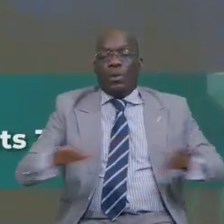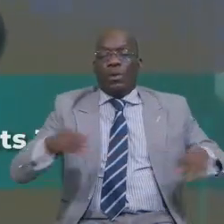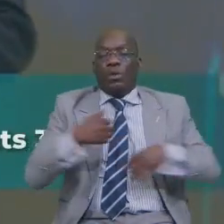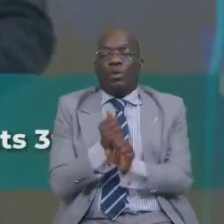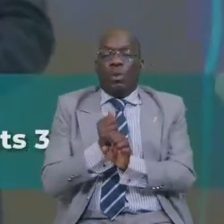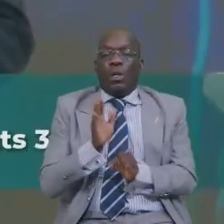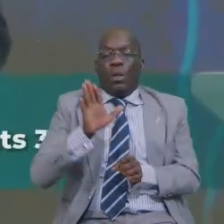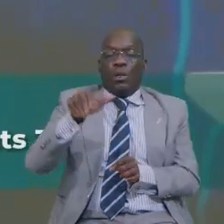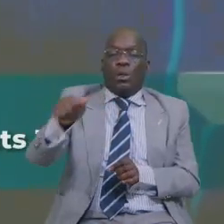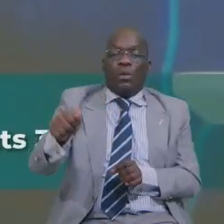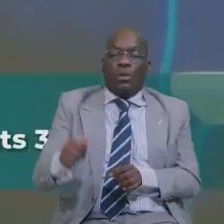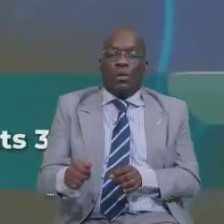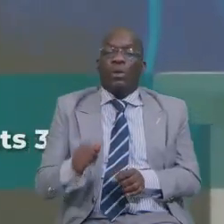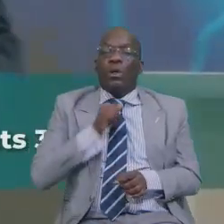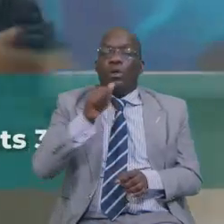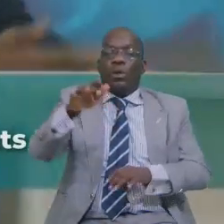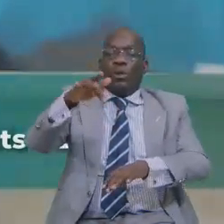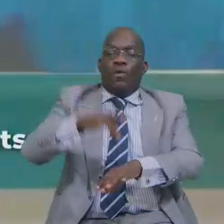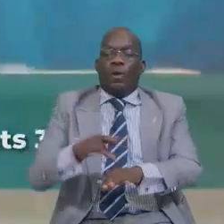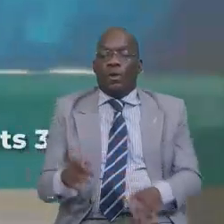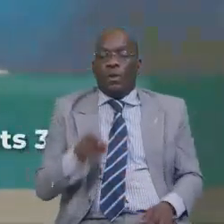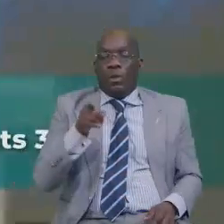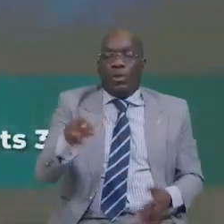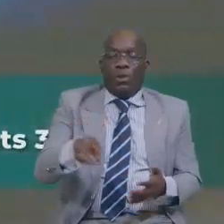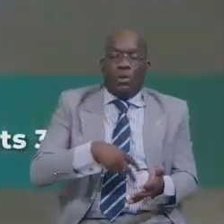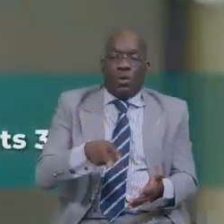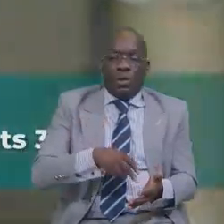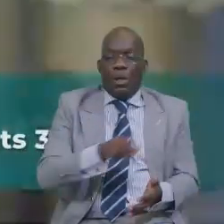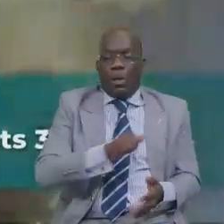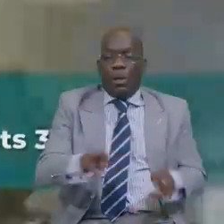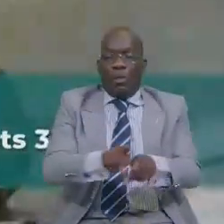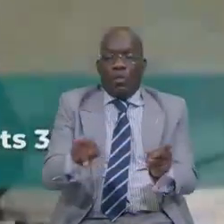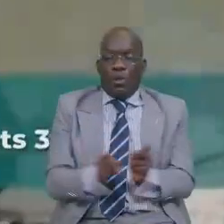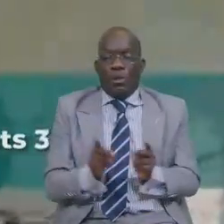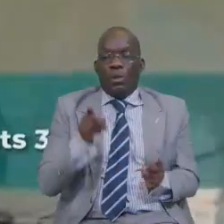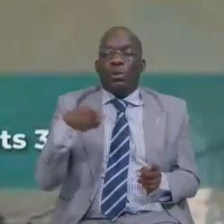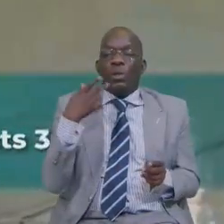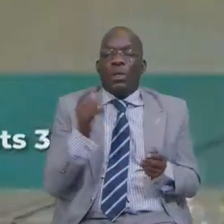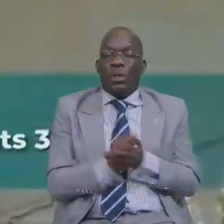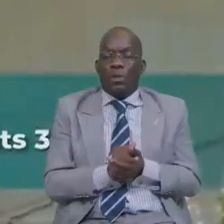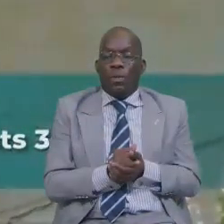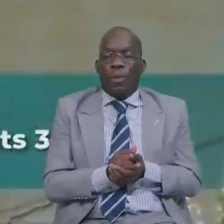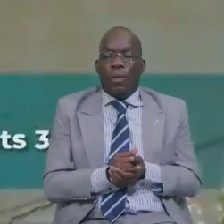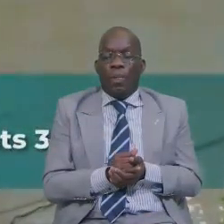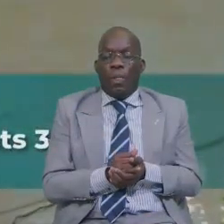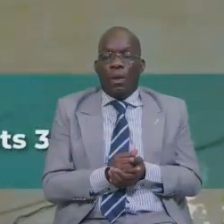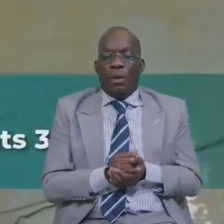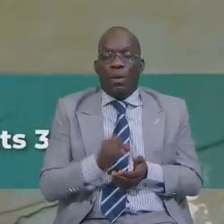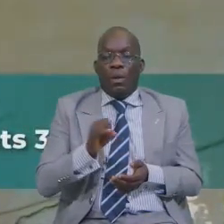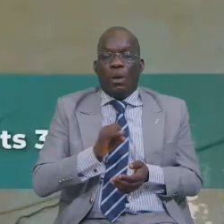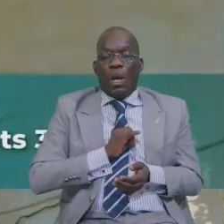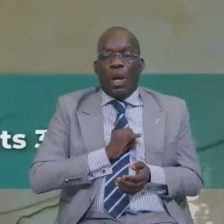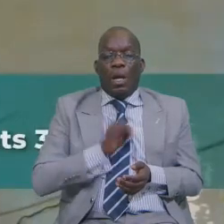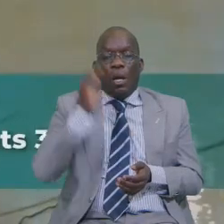yourself ineffective. You read a verse, you say, I'm going to give you all I